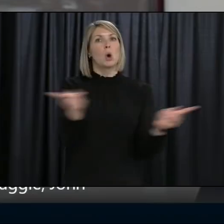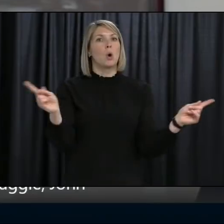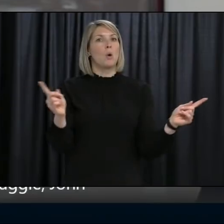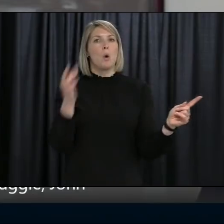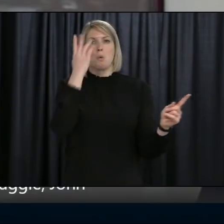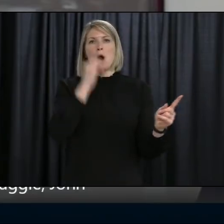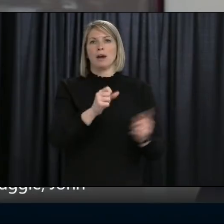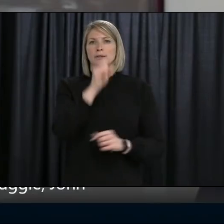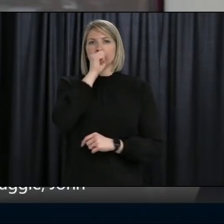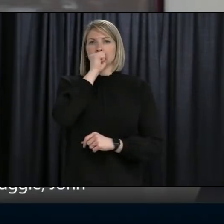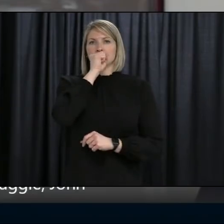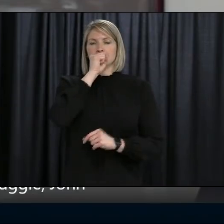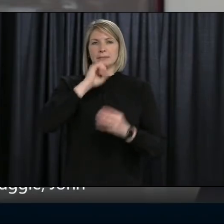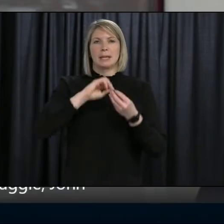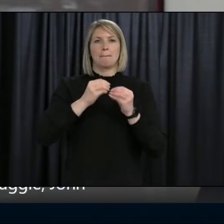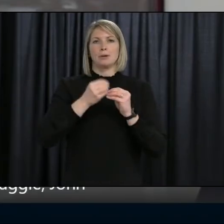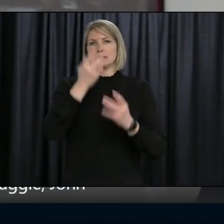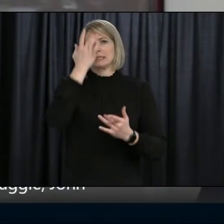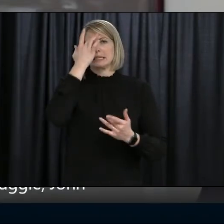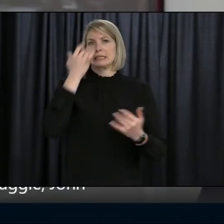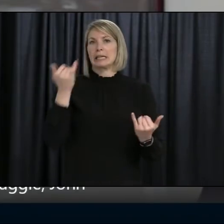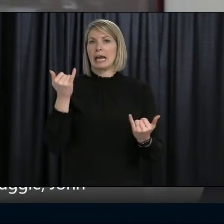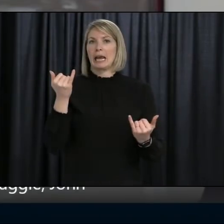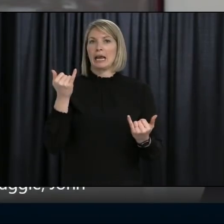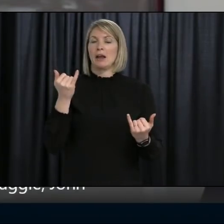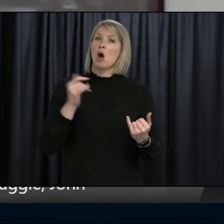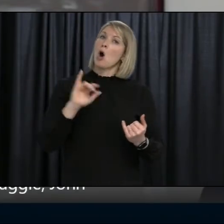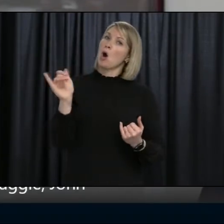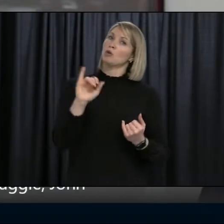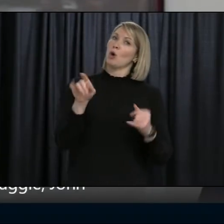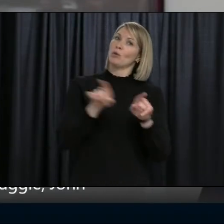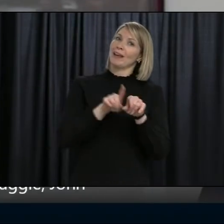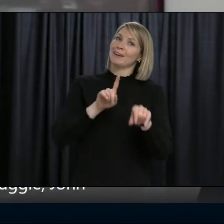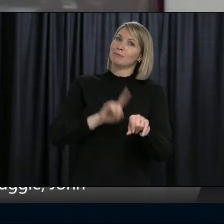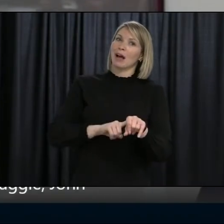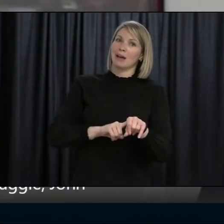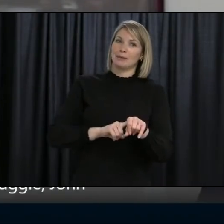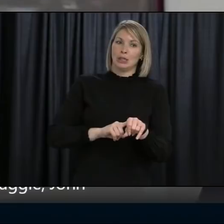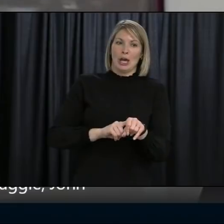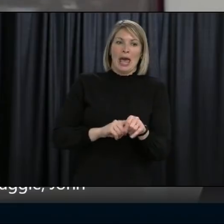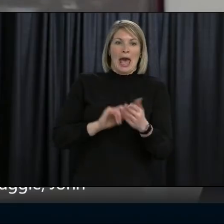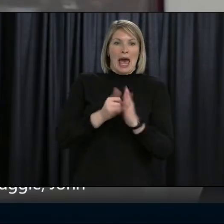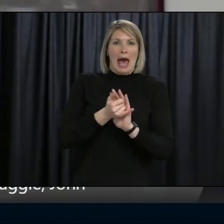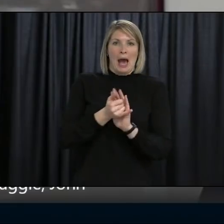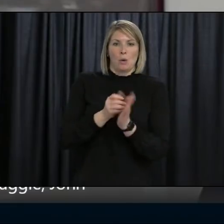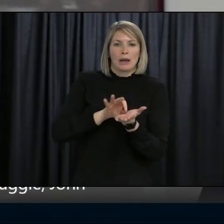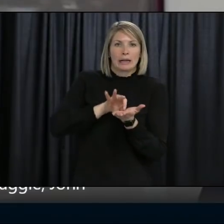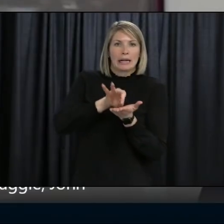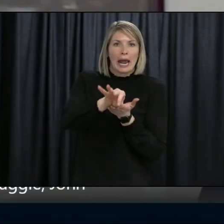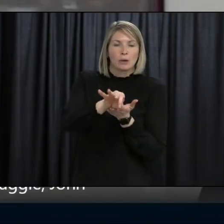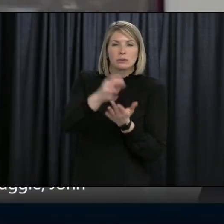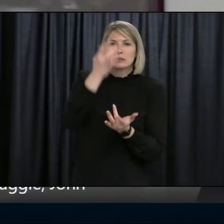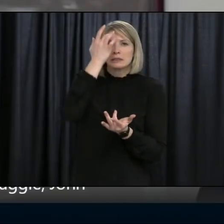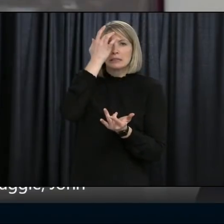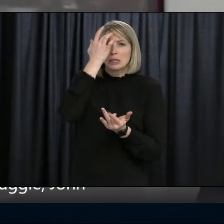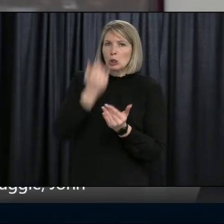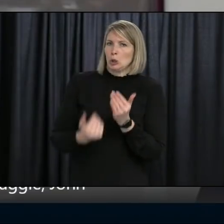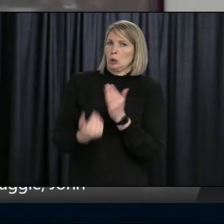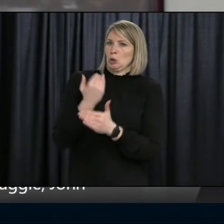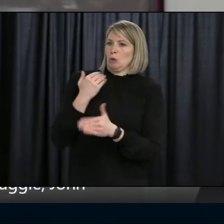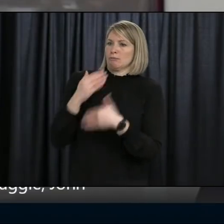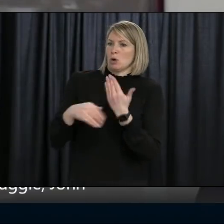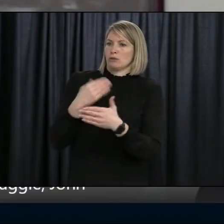I said that the process was new because we had not run this process in the past with two parallel lines of numbers.